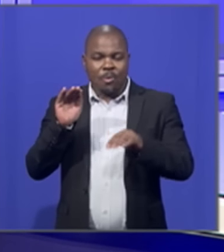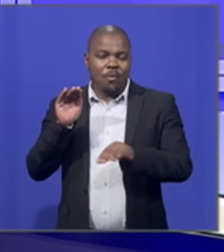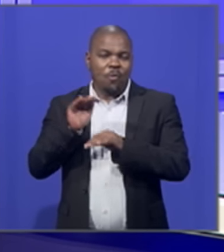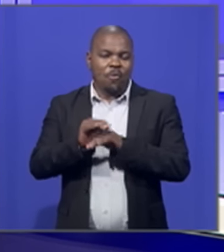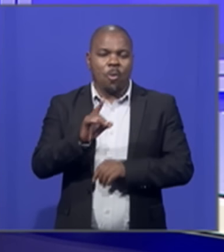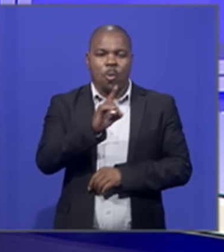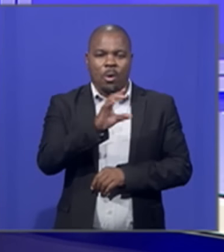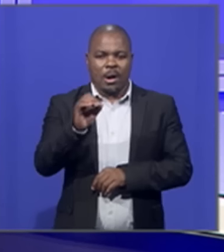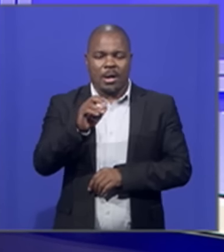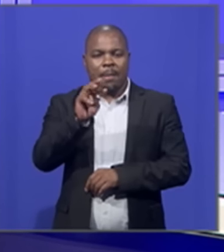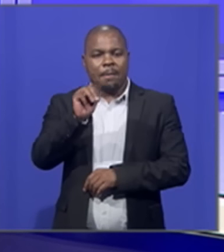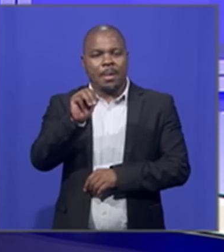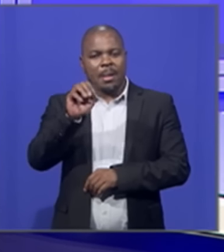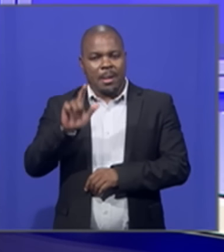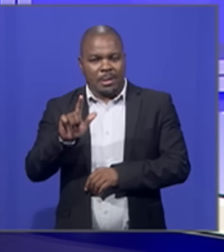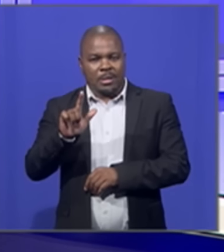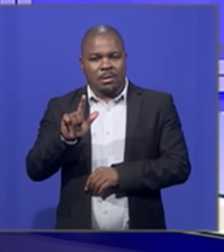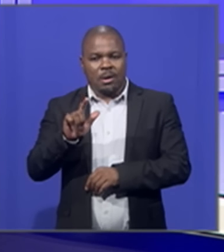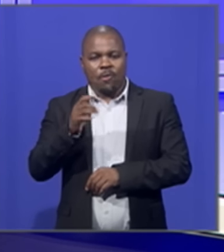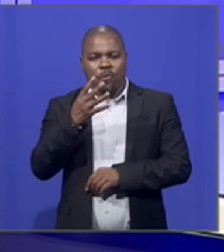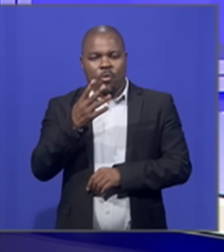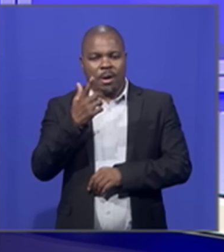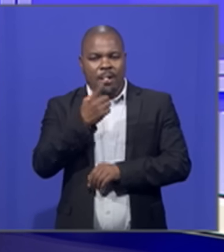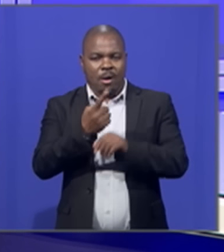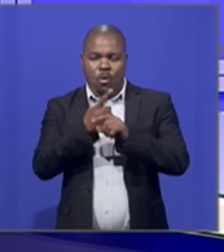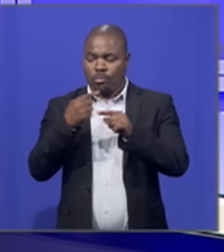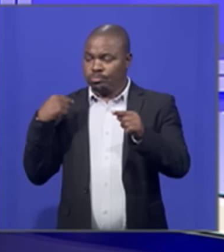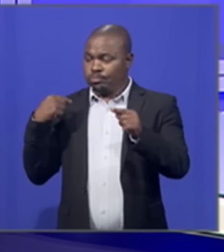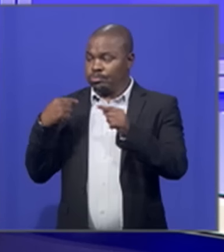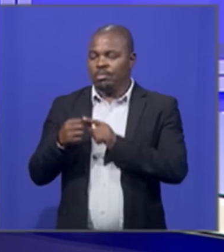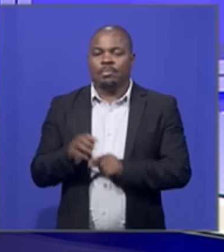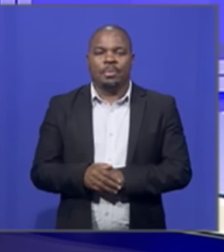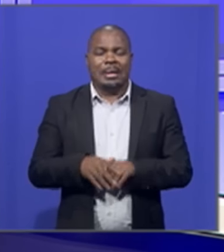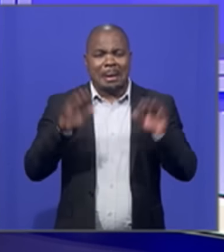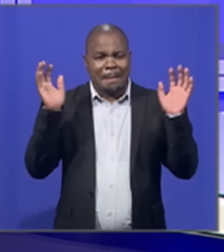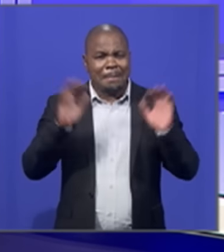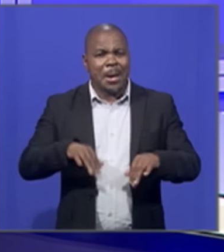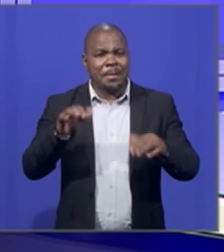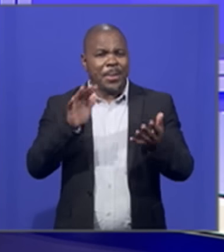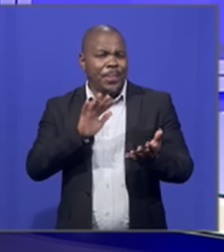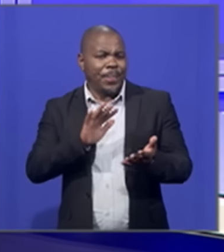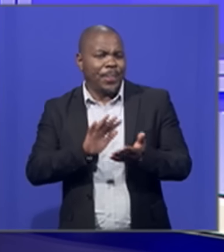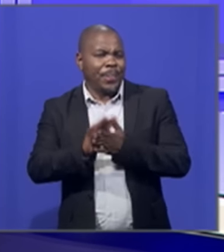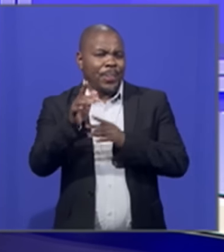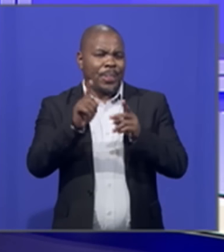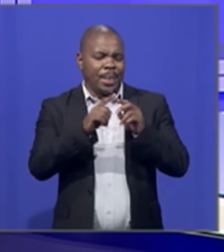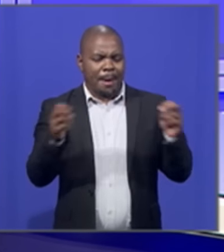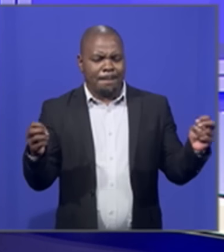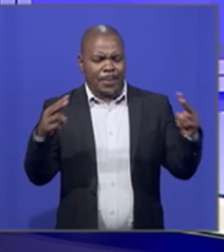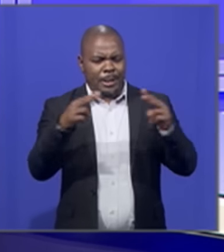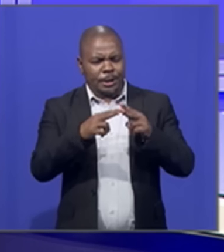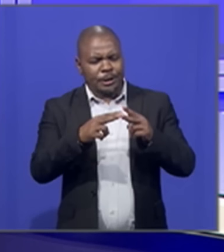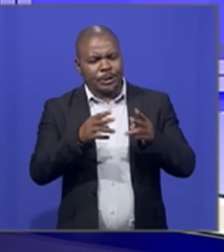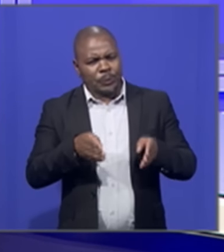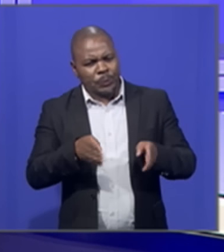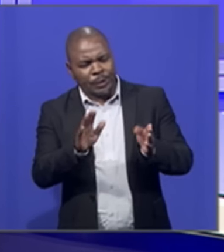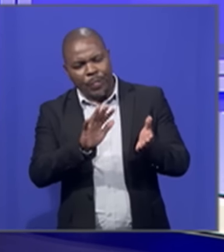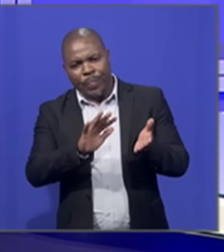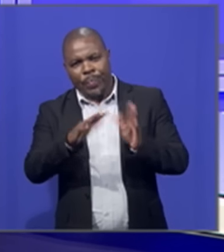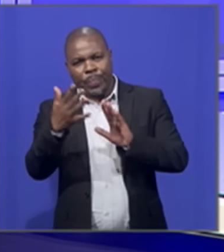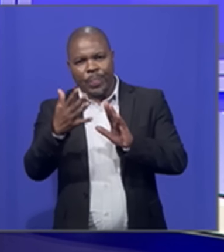mo diiring tše 48 tša go feta. Dipula tše maatla di hlotše tshenyo go balwa go phuhlamiša maporogo le ditsela go